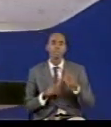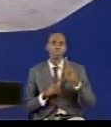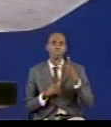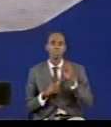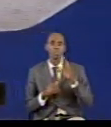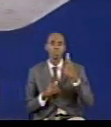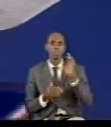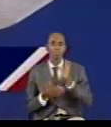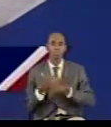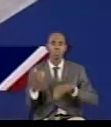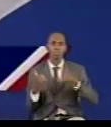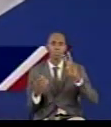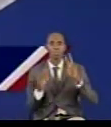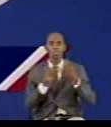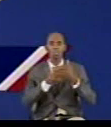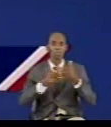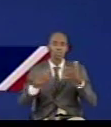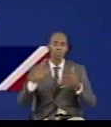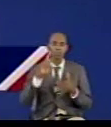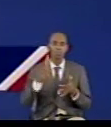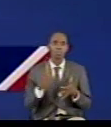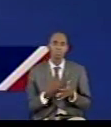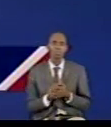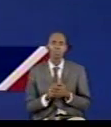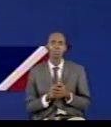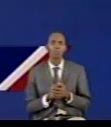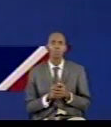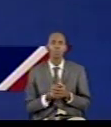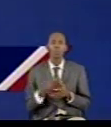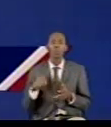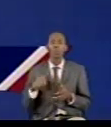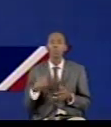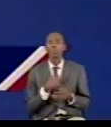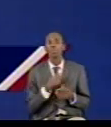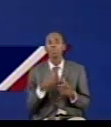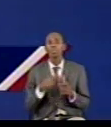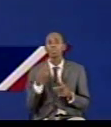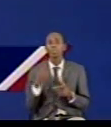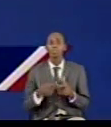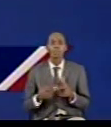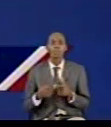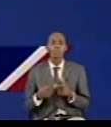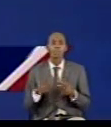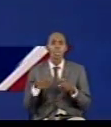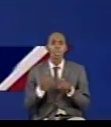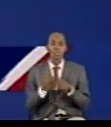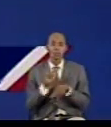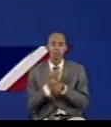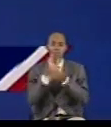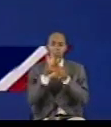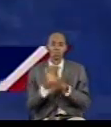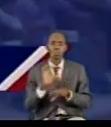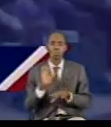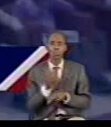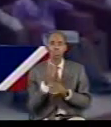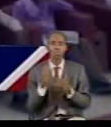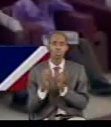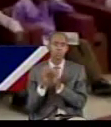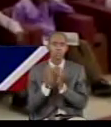verse 1. We then, as workers together with